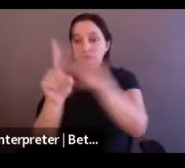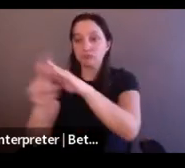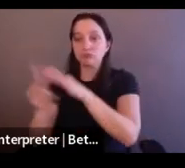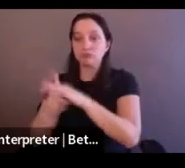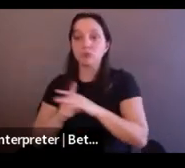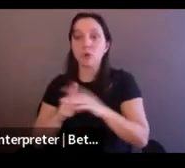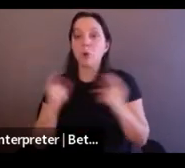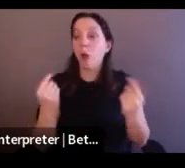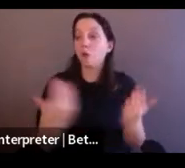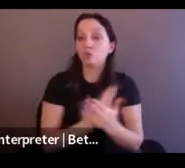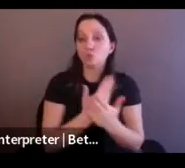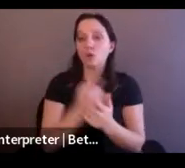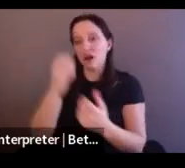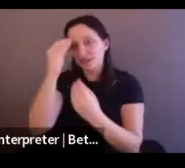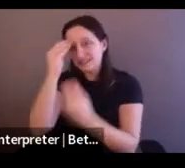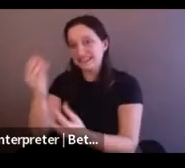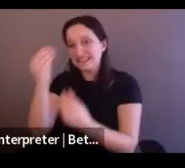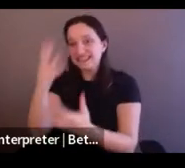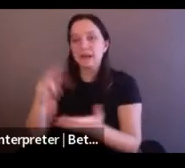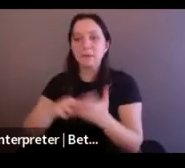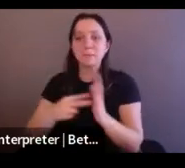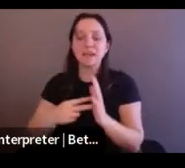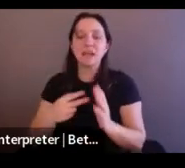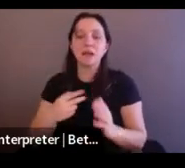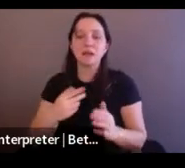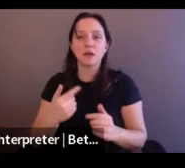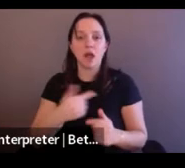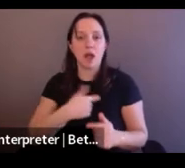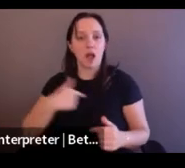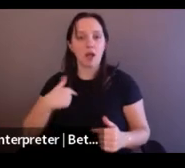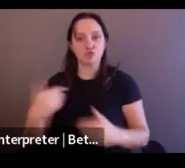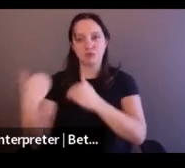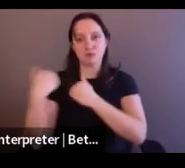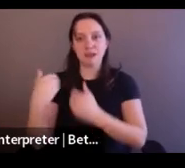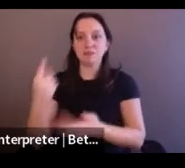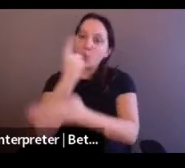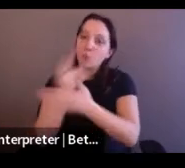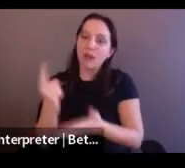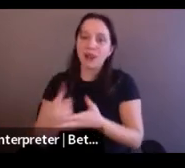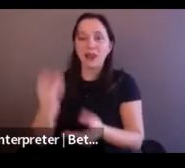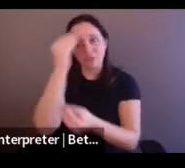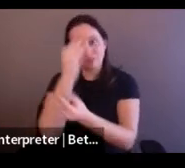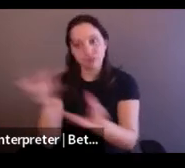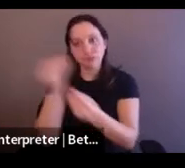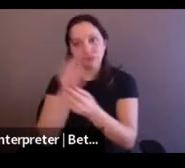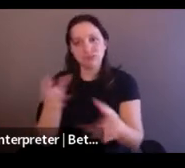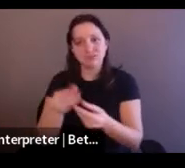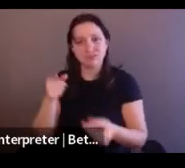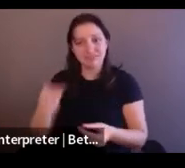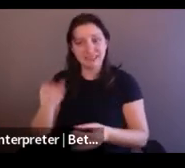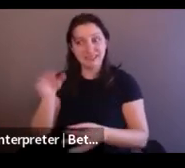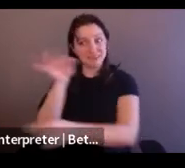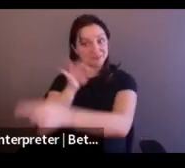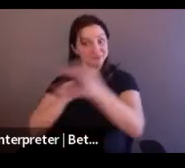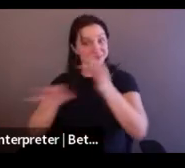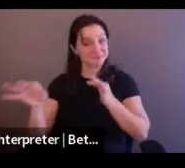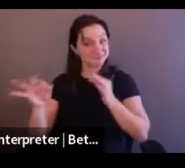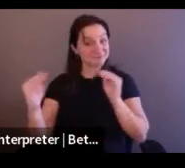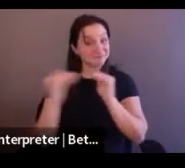with volunteers. And we're not sure that the reward would be sufficient. Yeah, no, thank you for sharing that.